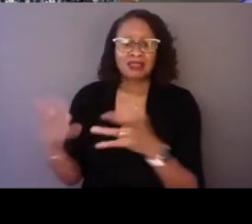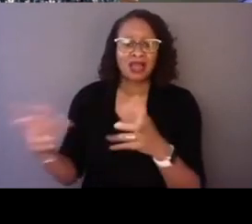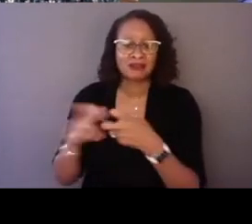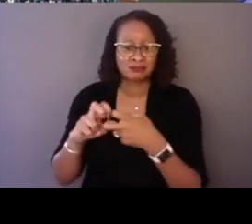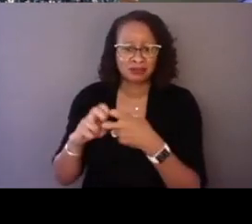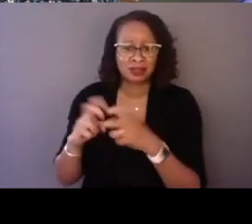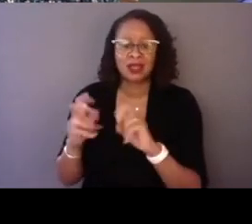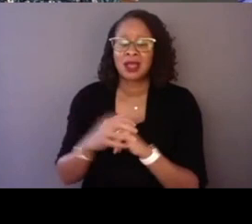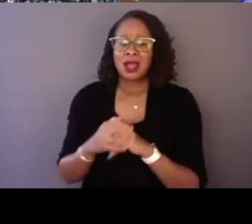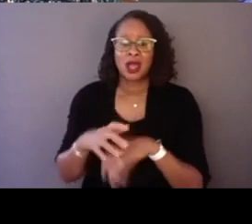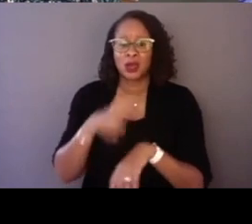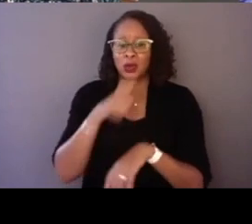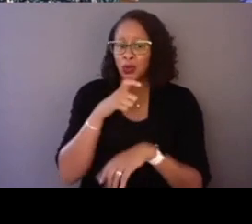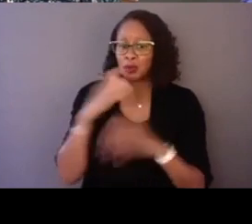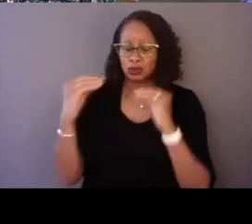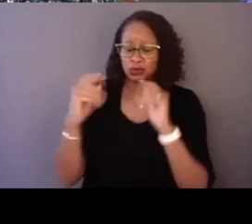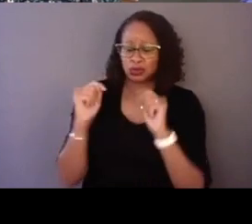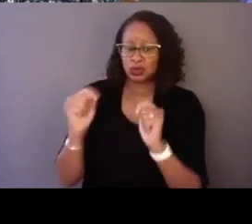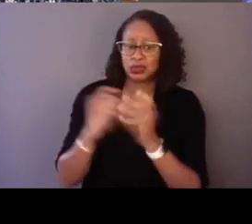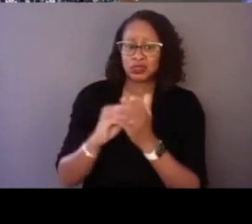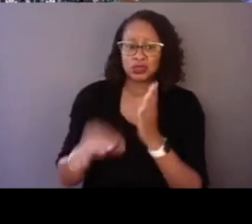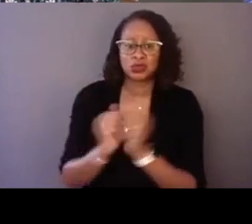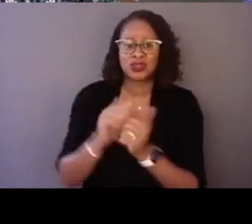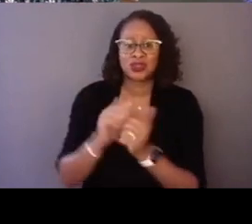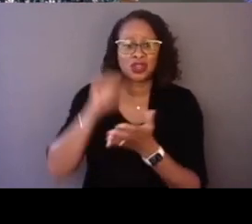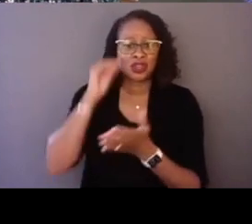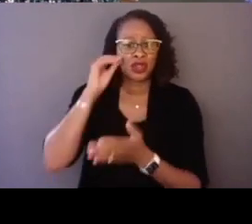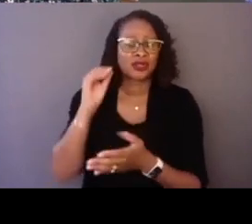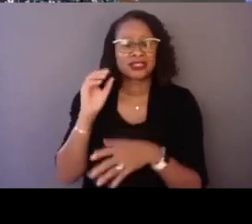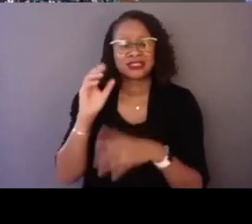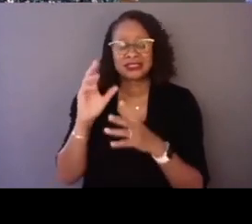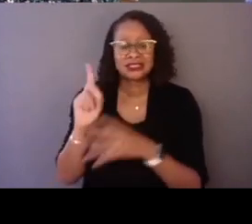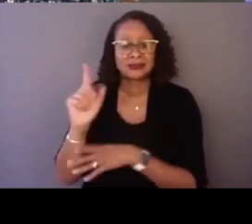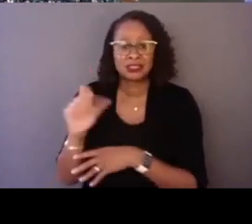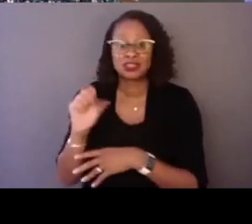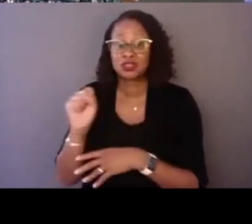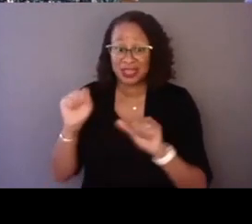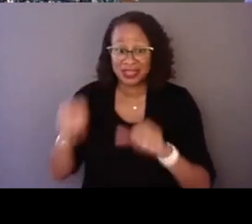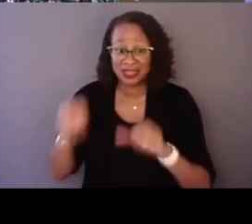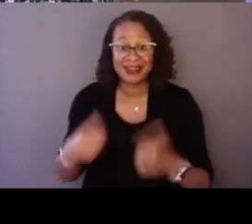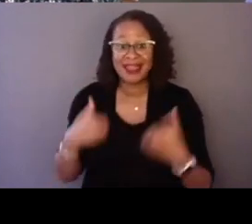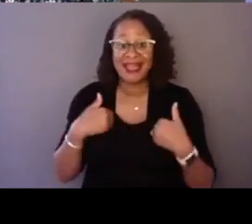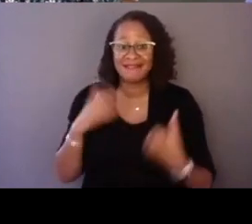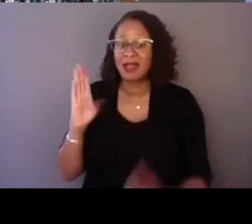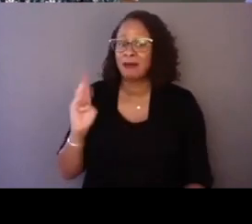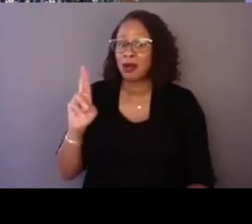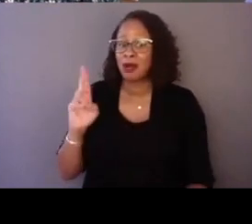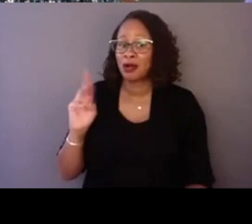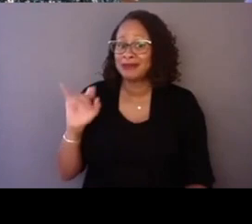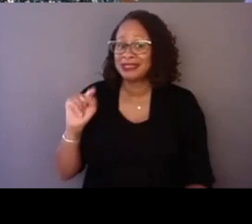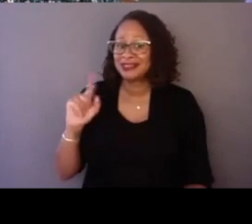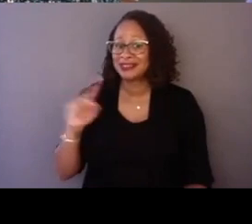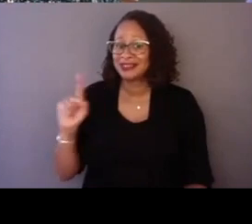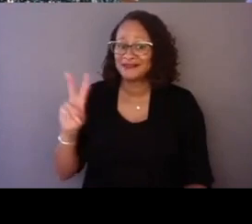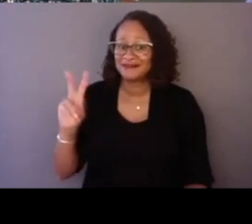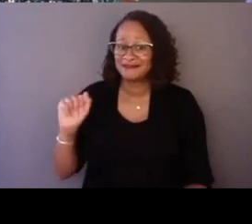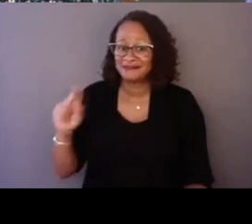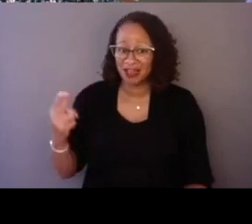tutoring students with learning disabilities so they can have a bar mitzvah. So getting some, as I think Hannah mentioned, some